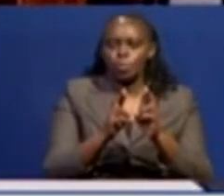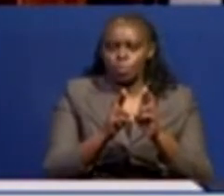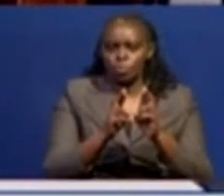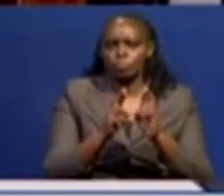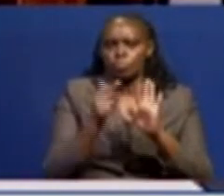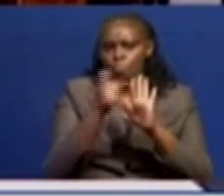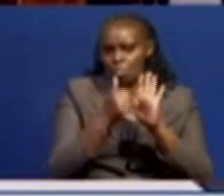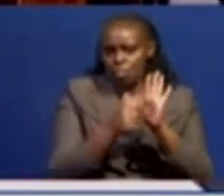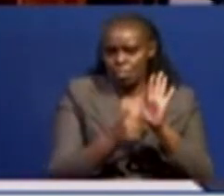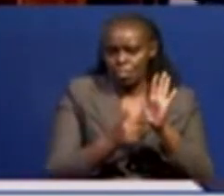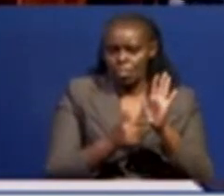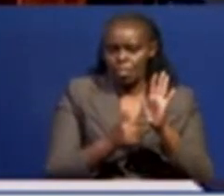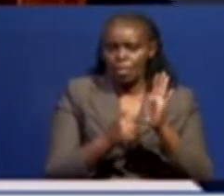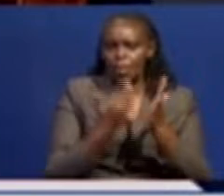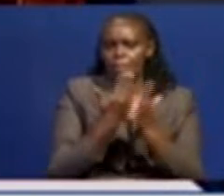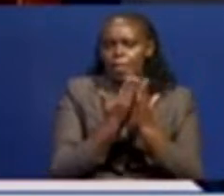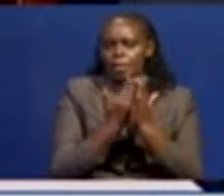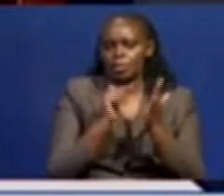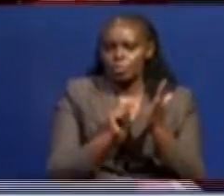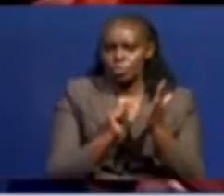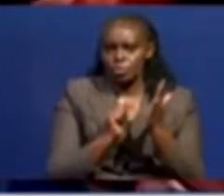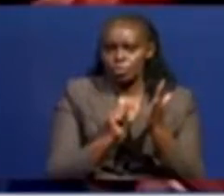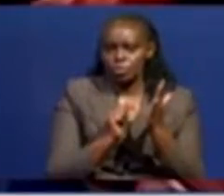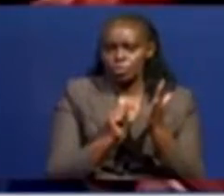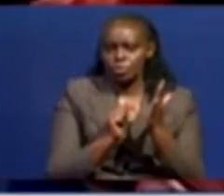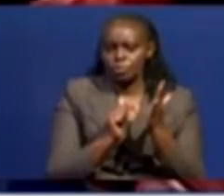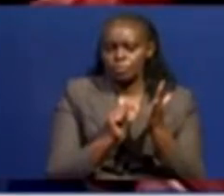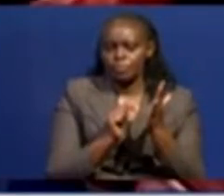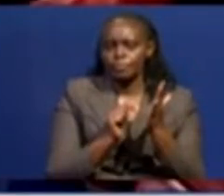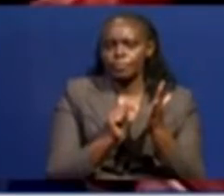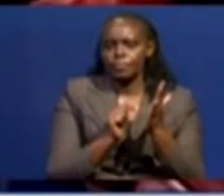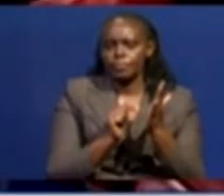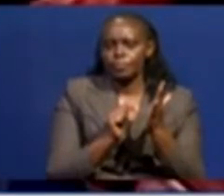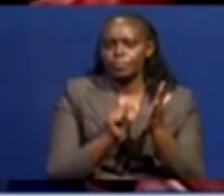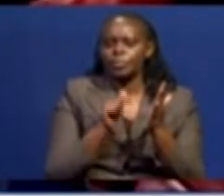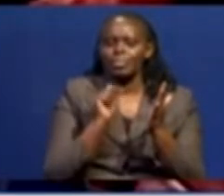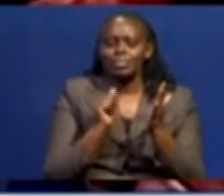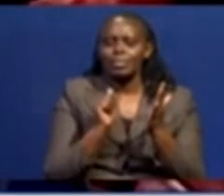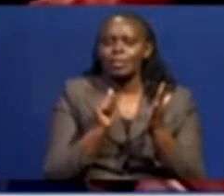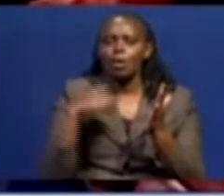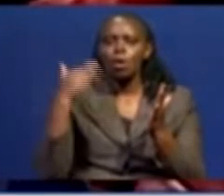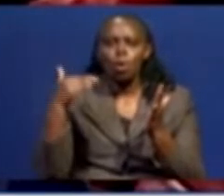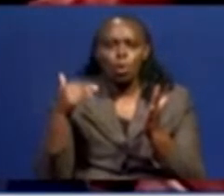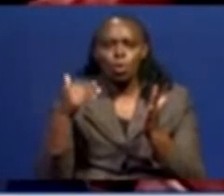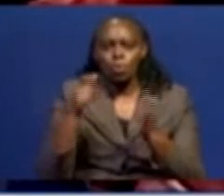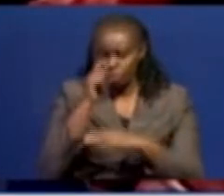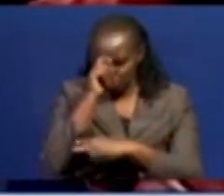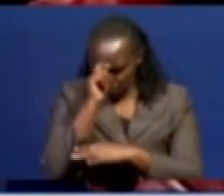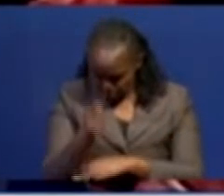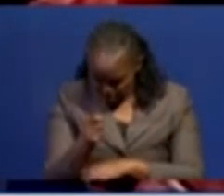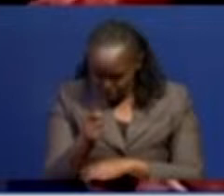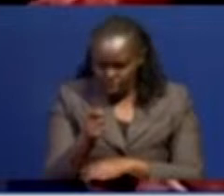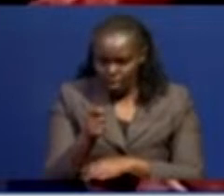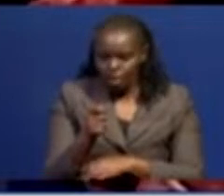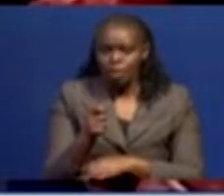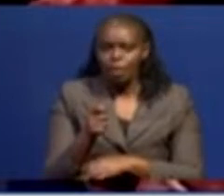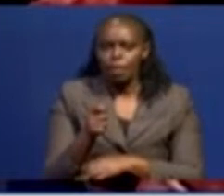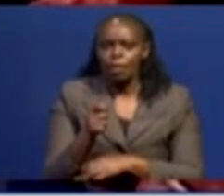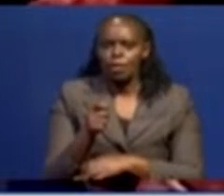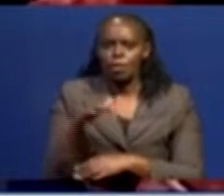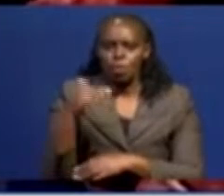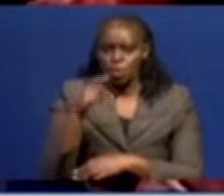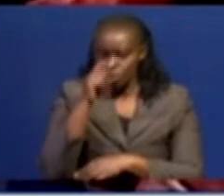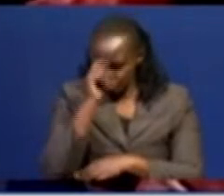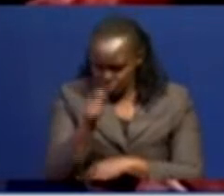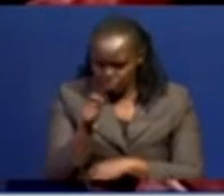the allegations leveled against him in this petition. Those are the findings, correct? Yes. Does he always oblige to summons,